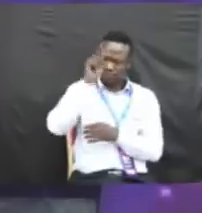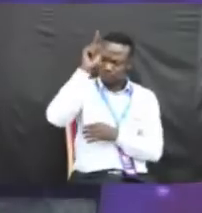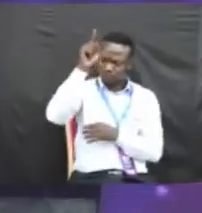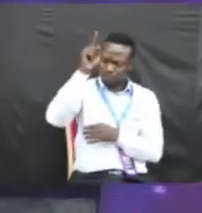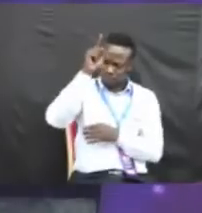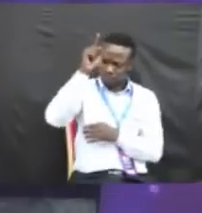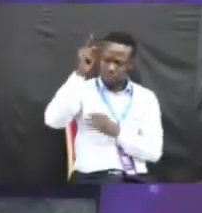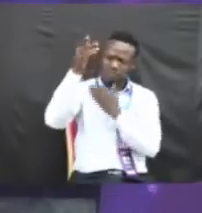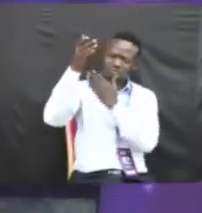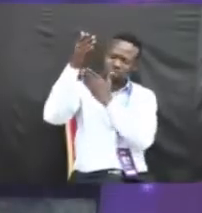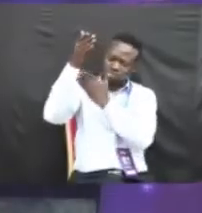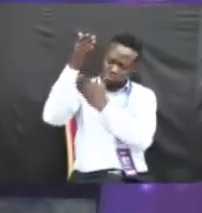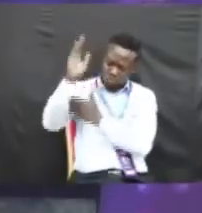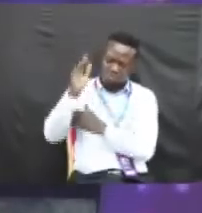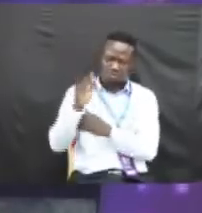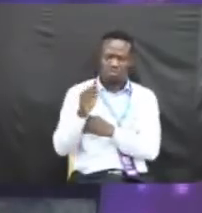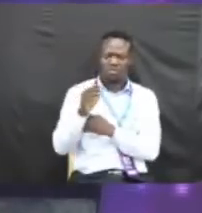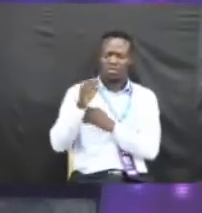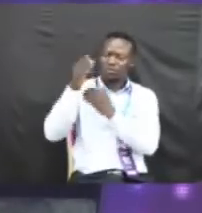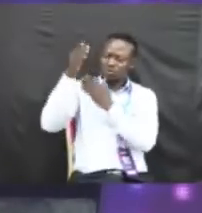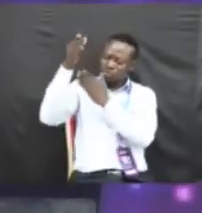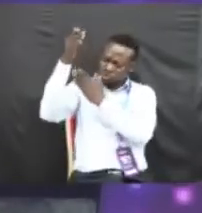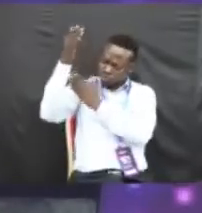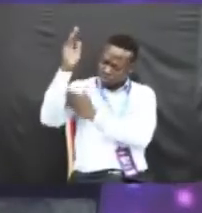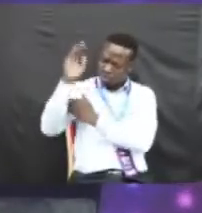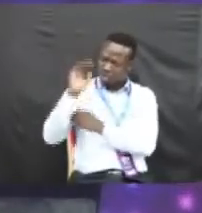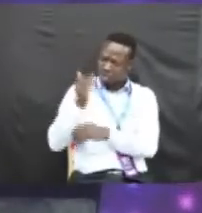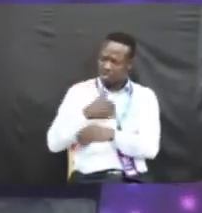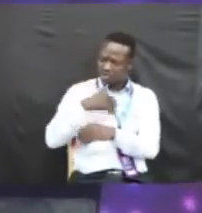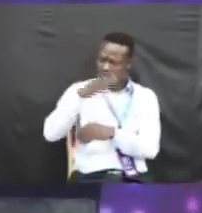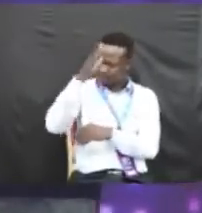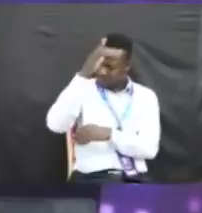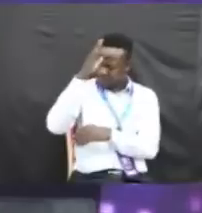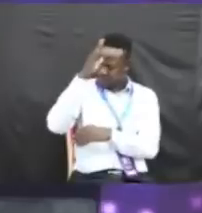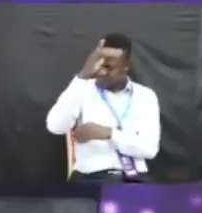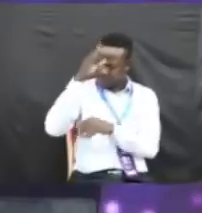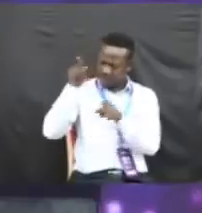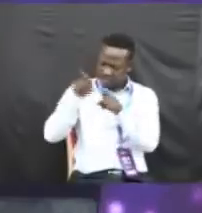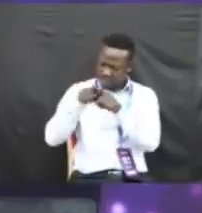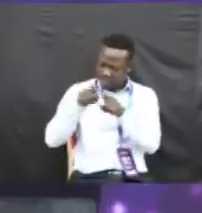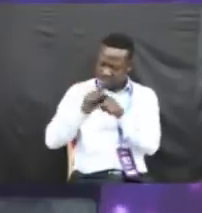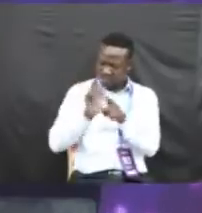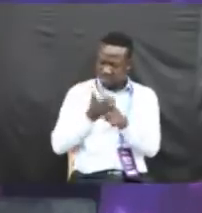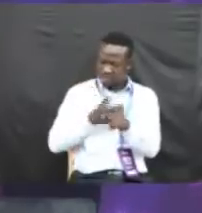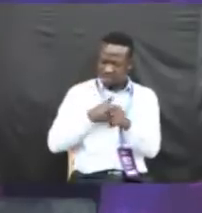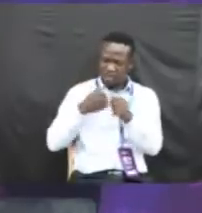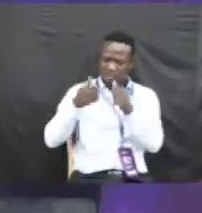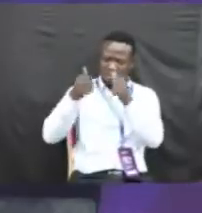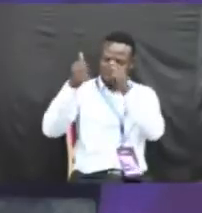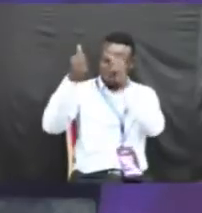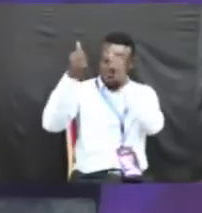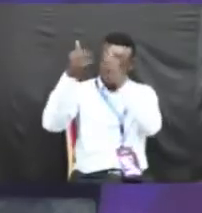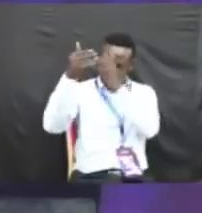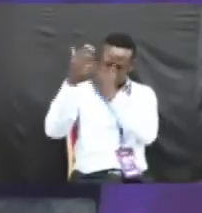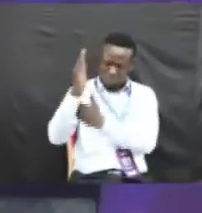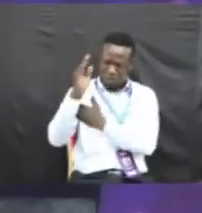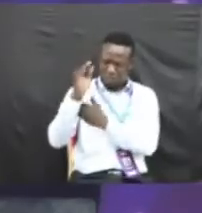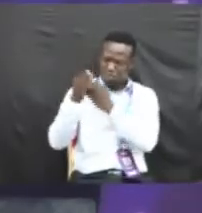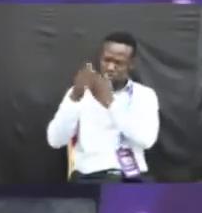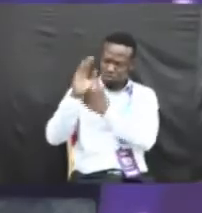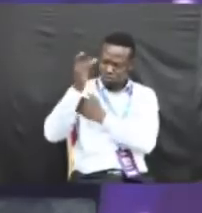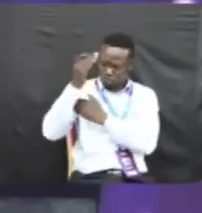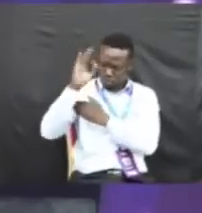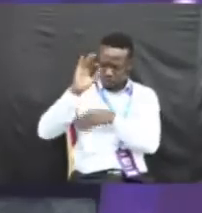the living God and the God of our fathers, who is also our God and the God of this great